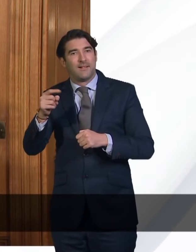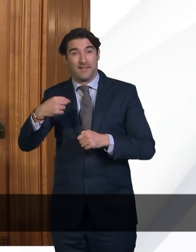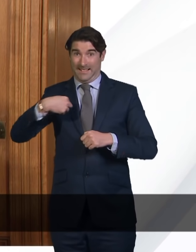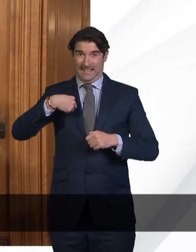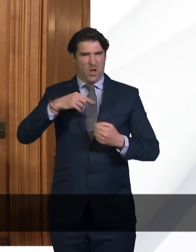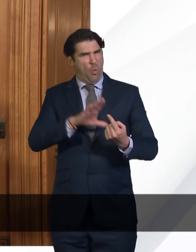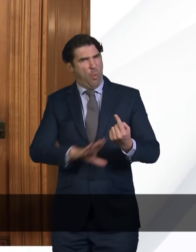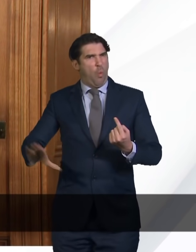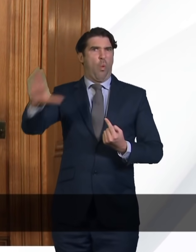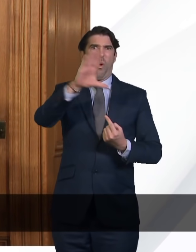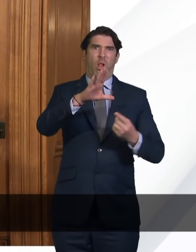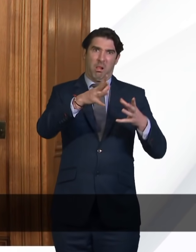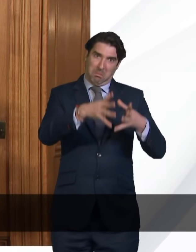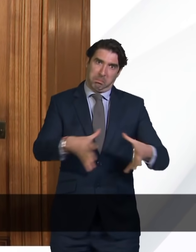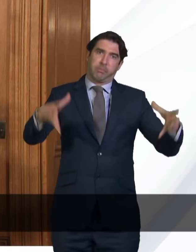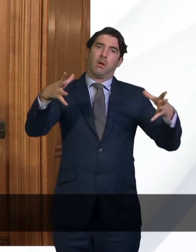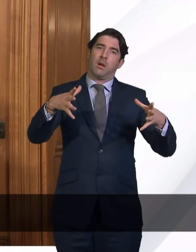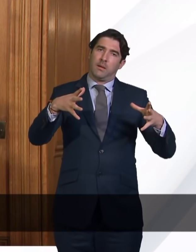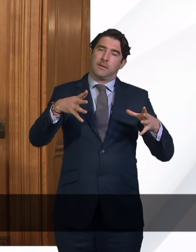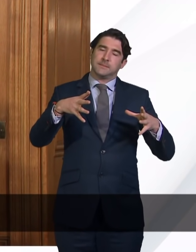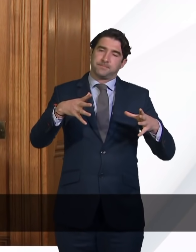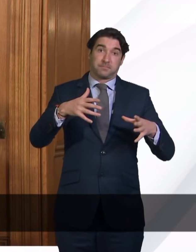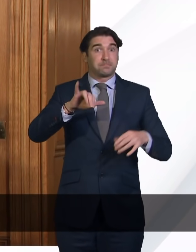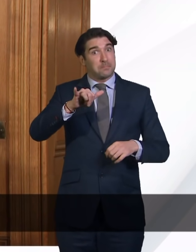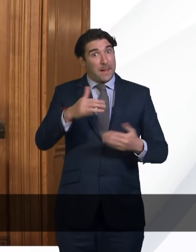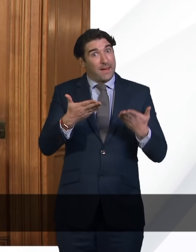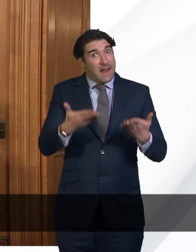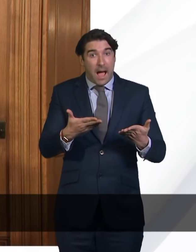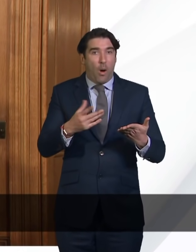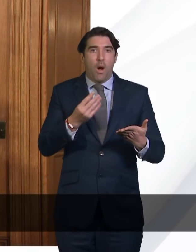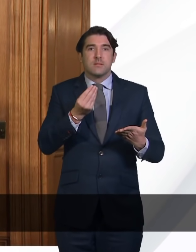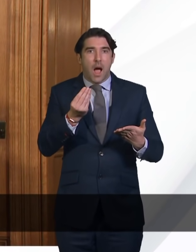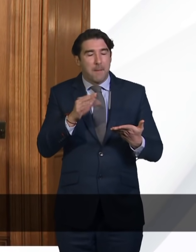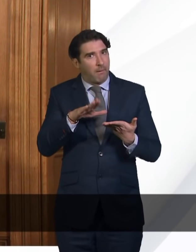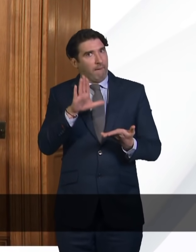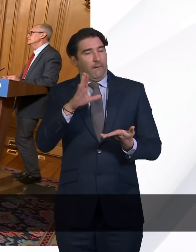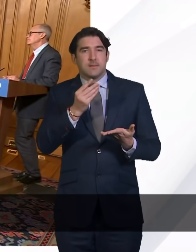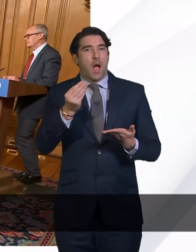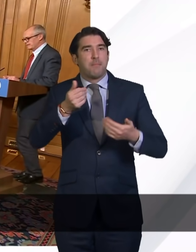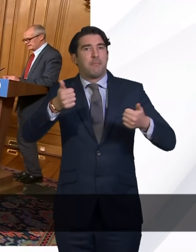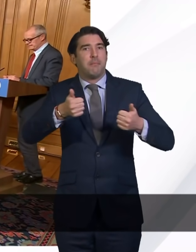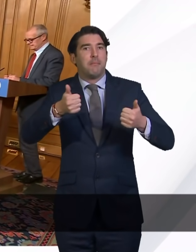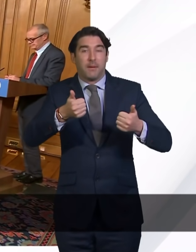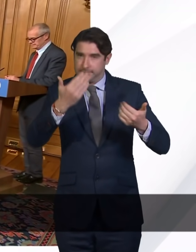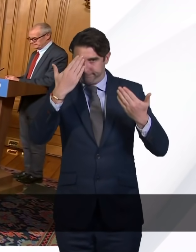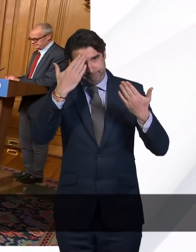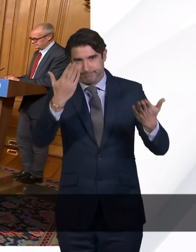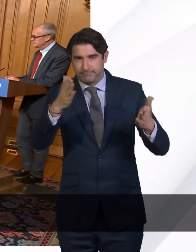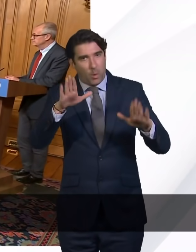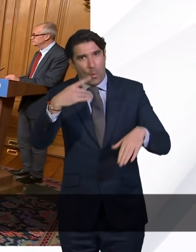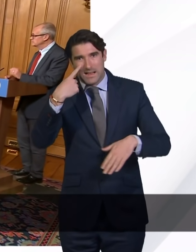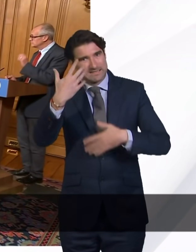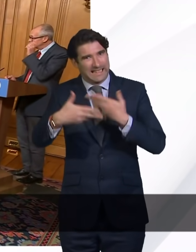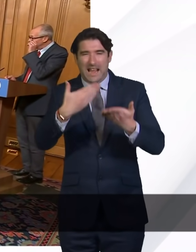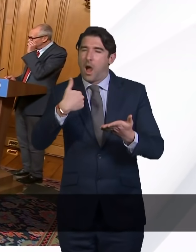in certain areas, lower rates in the others. But it is far too early to say that. We've got a long winter ahead of us, and a lot could happen over that time. So I